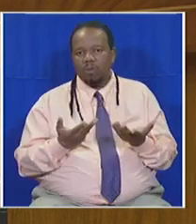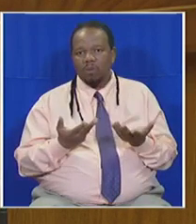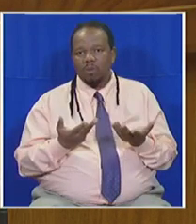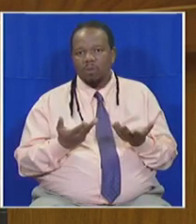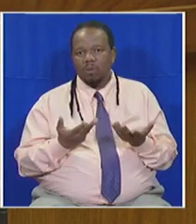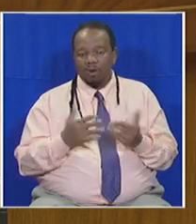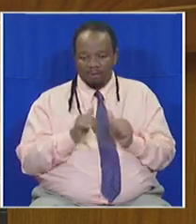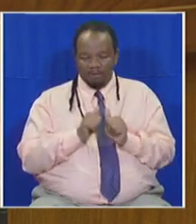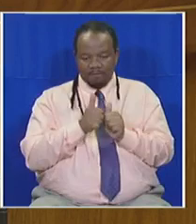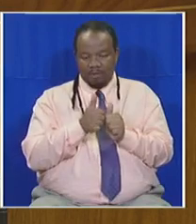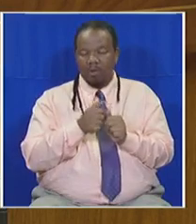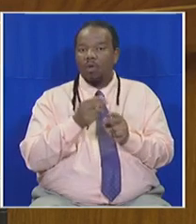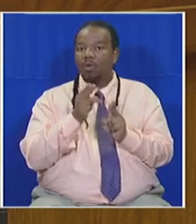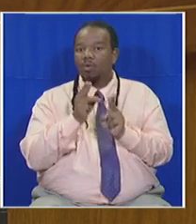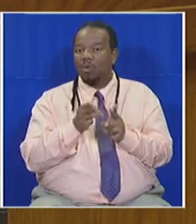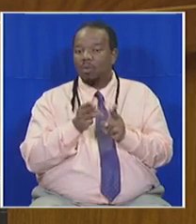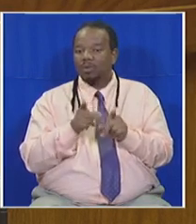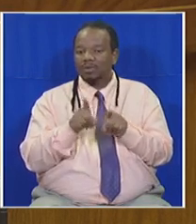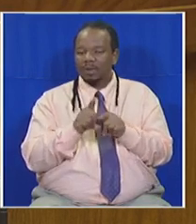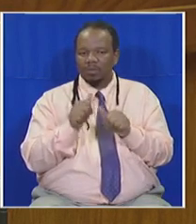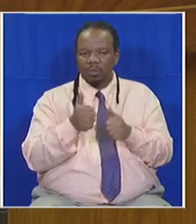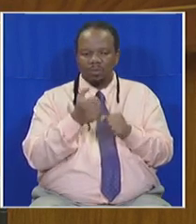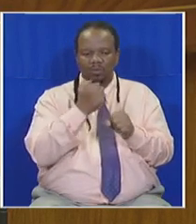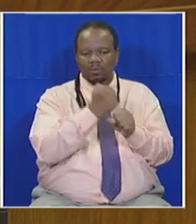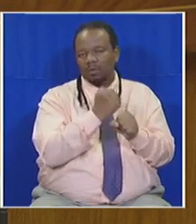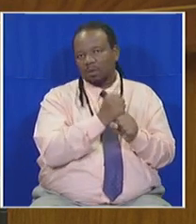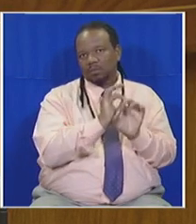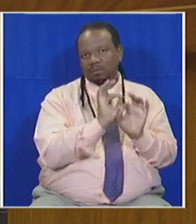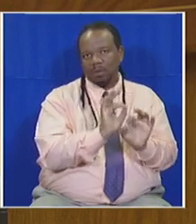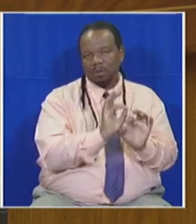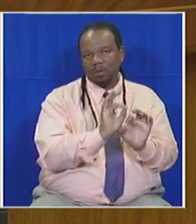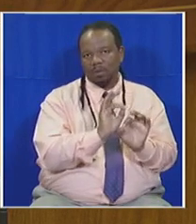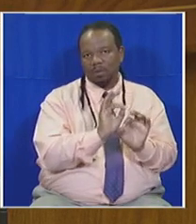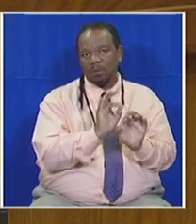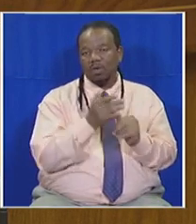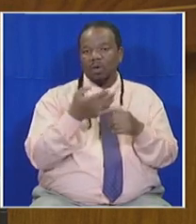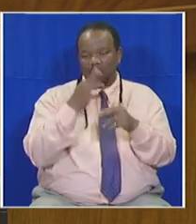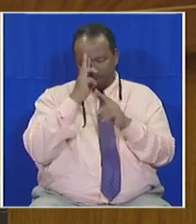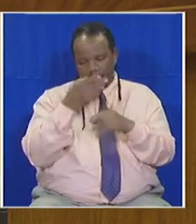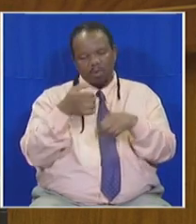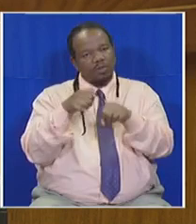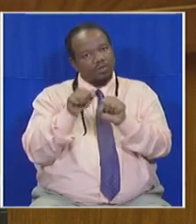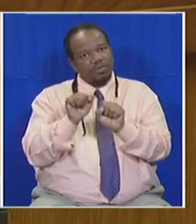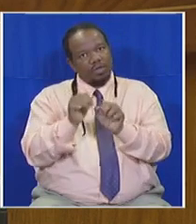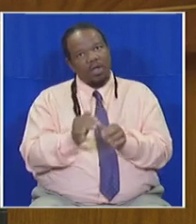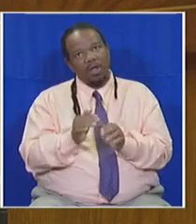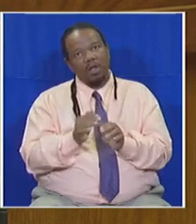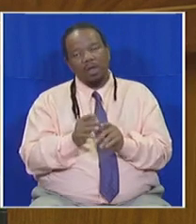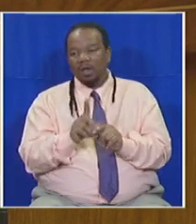norms and sound standards. Honorable Chairperson, over time, this has ensured